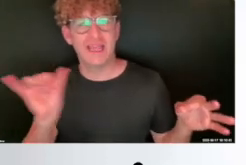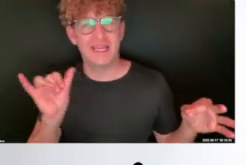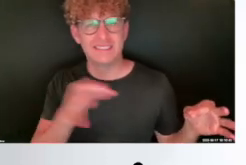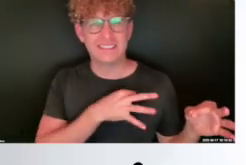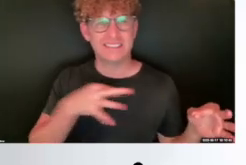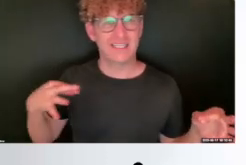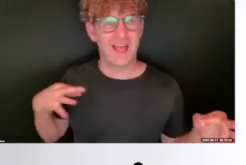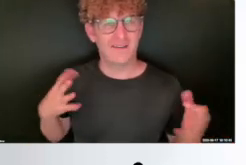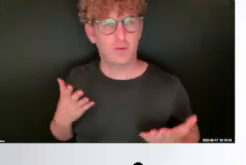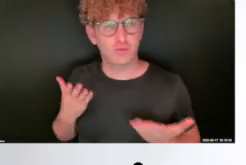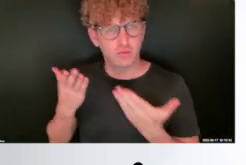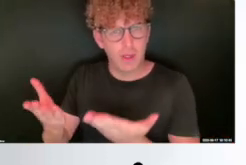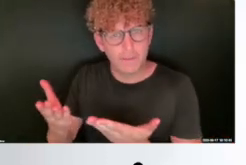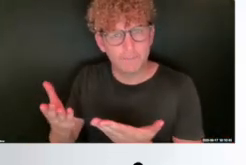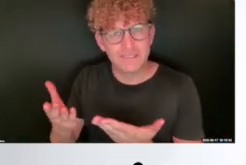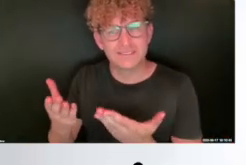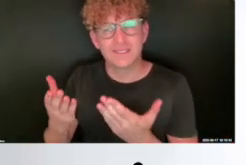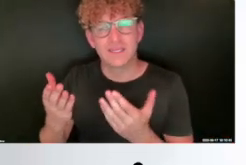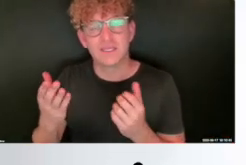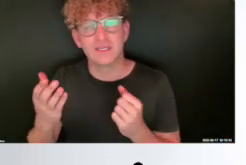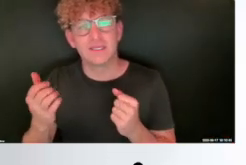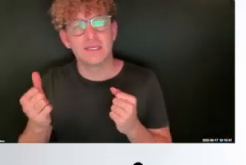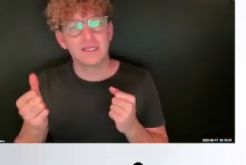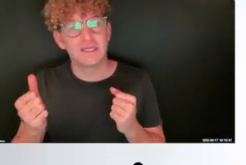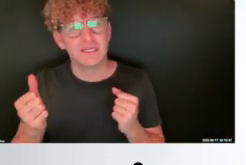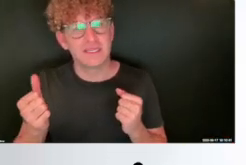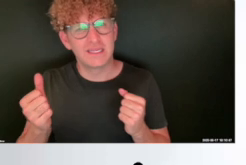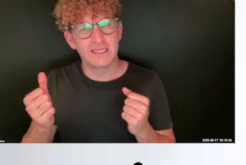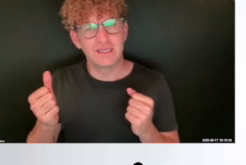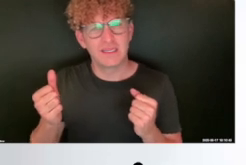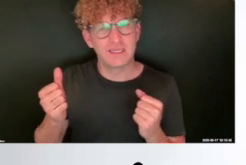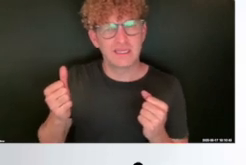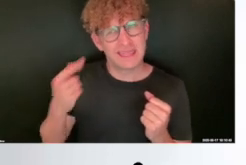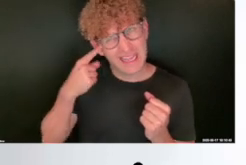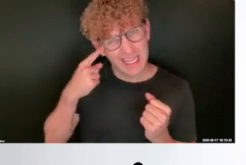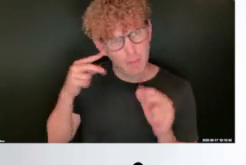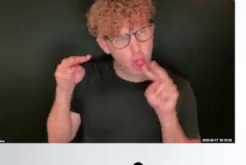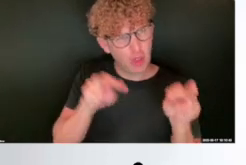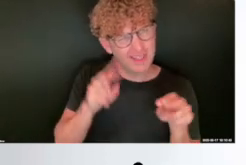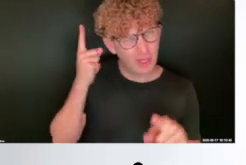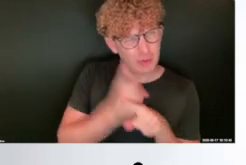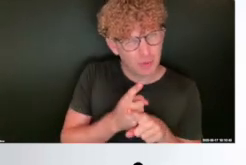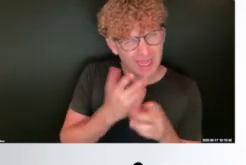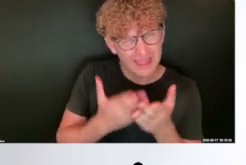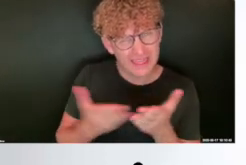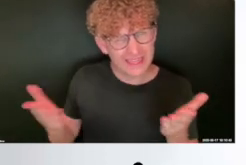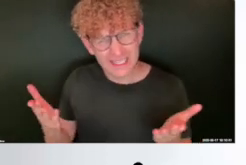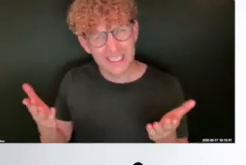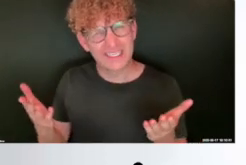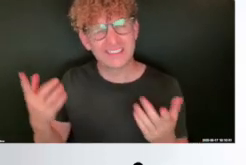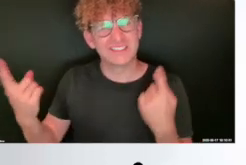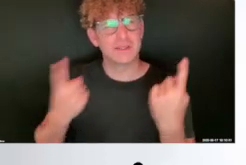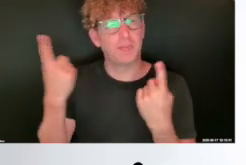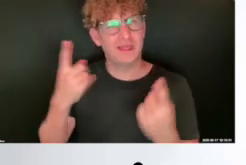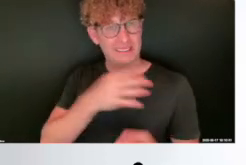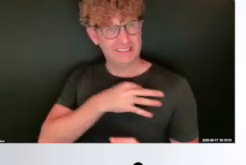the staff creates is Appendix D like essentially staff recommendations and then the board votes on